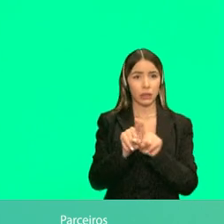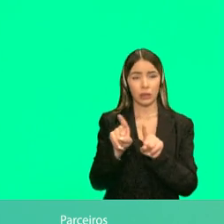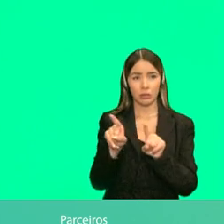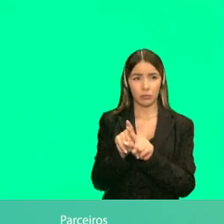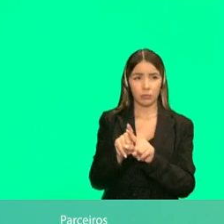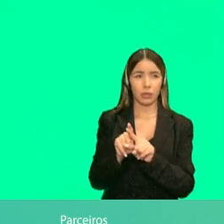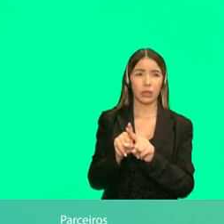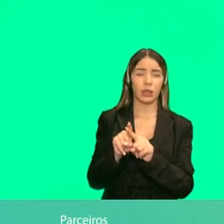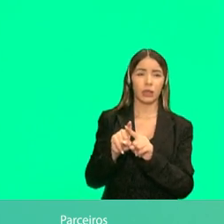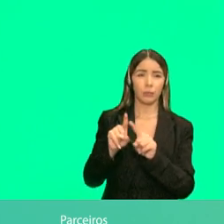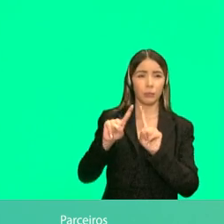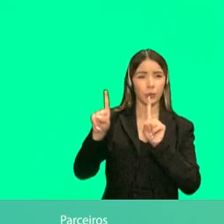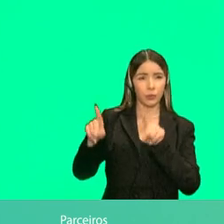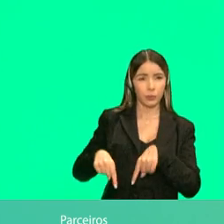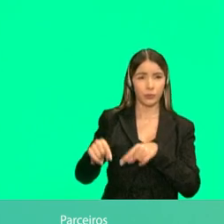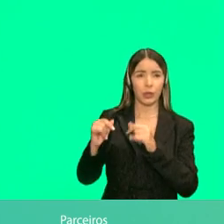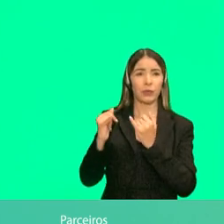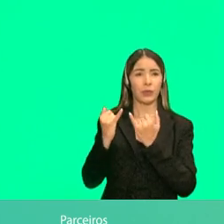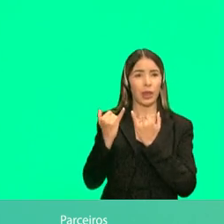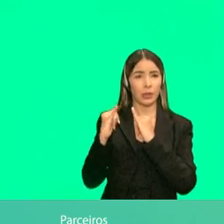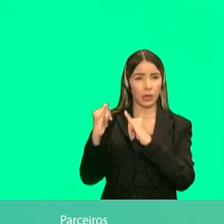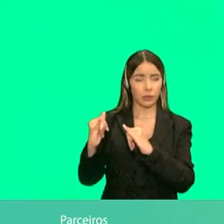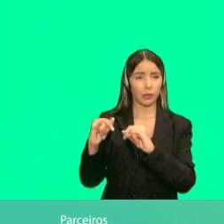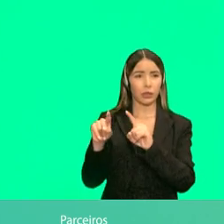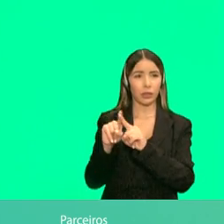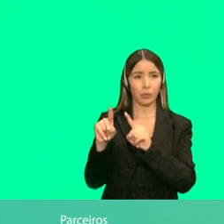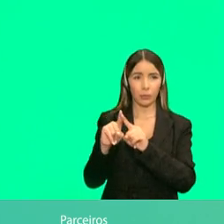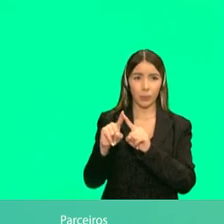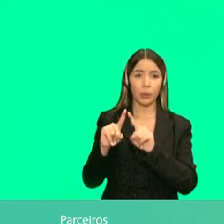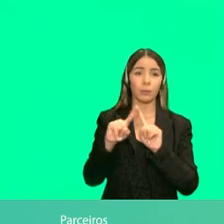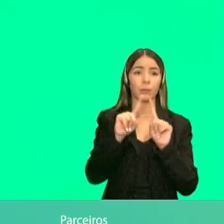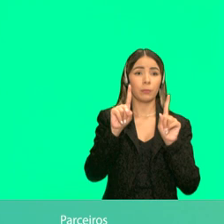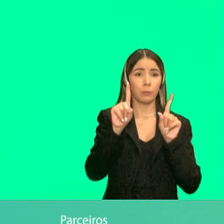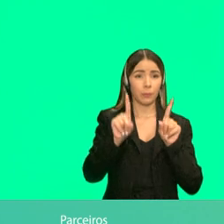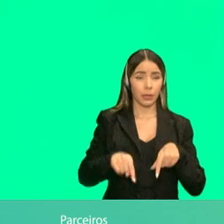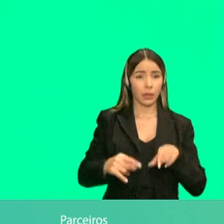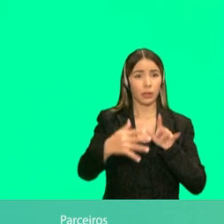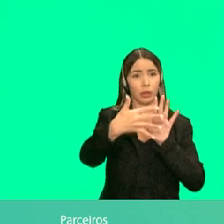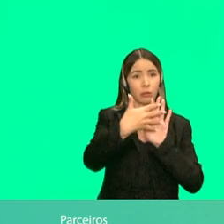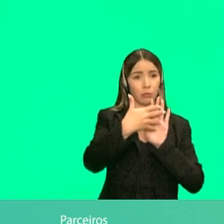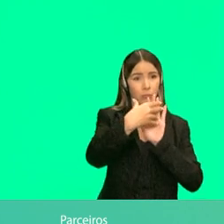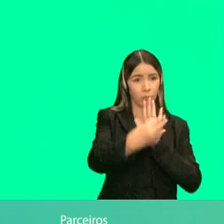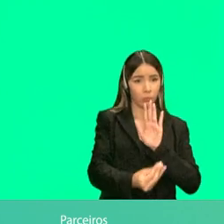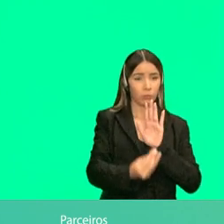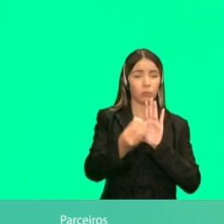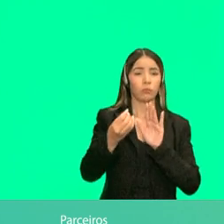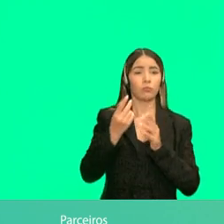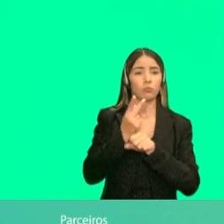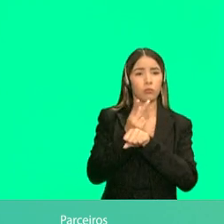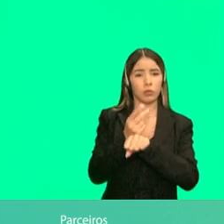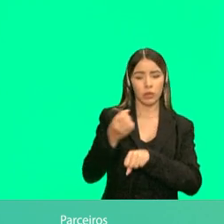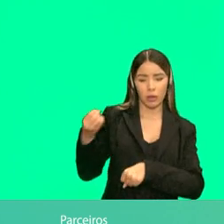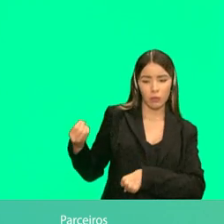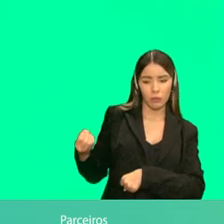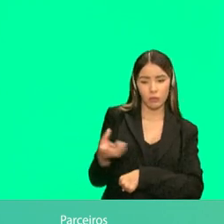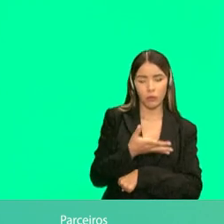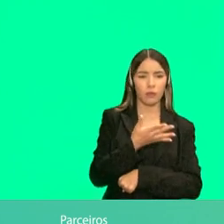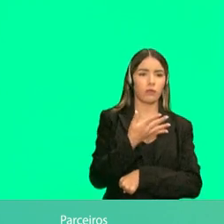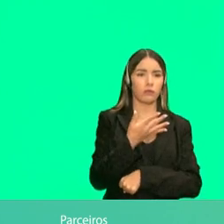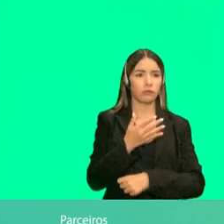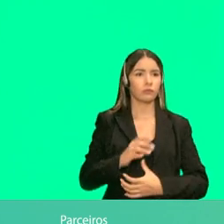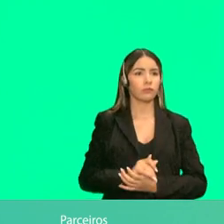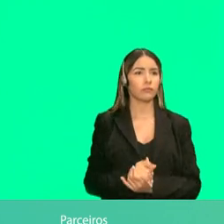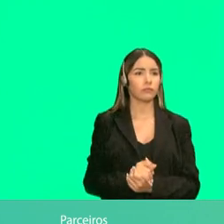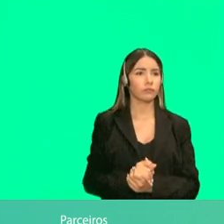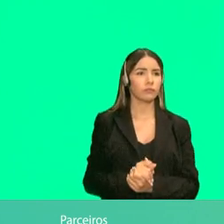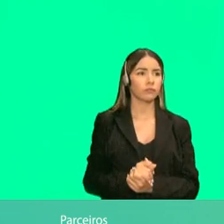and productivity. And here our biggest focus is the renewable ammonia production through different routes.